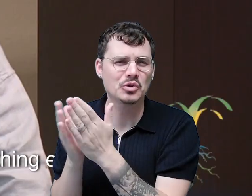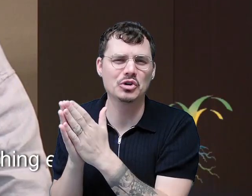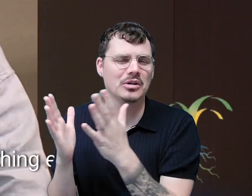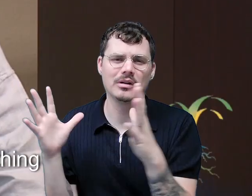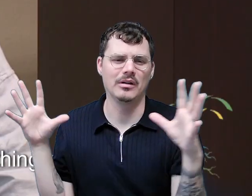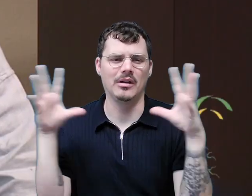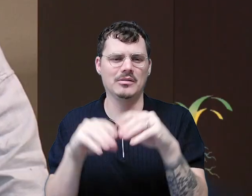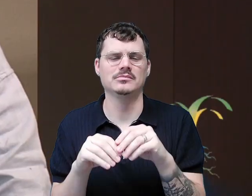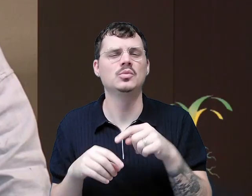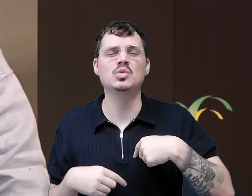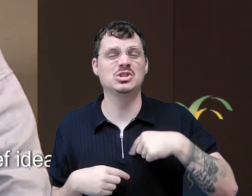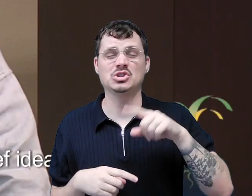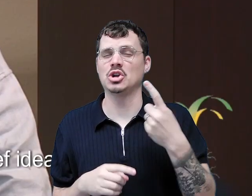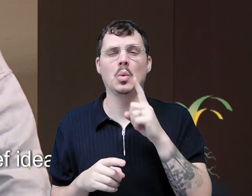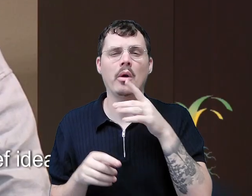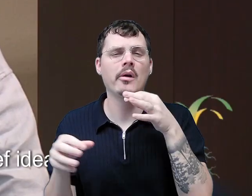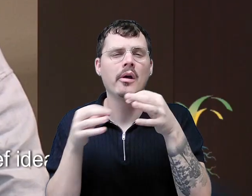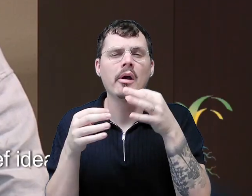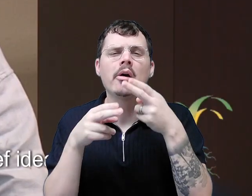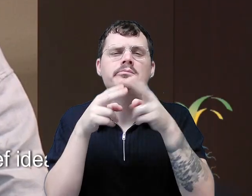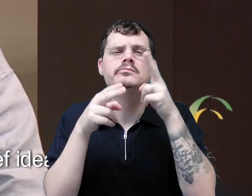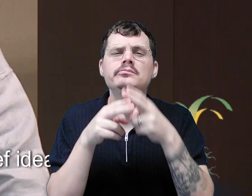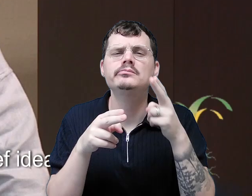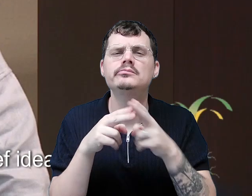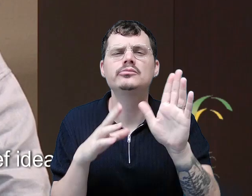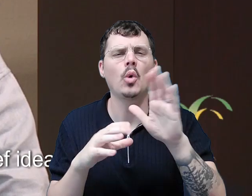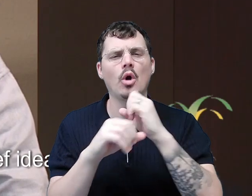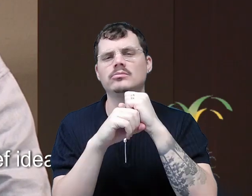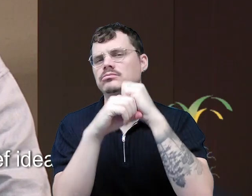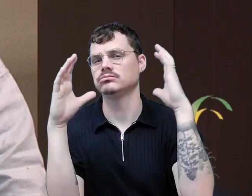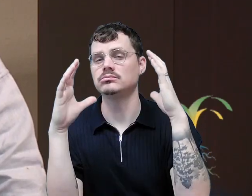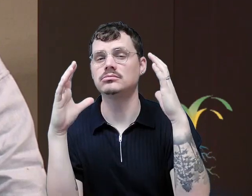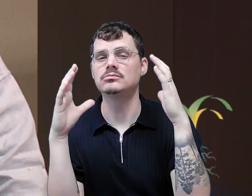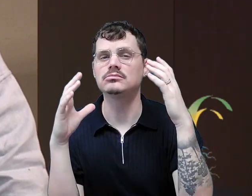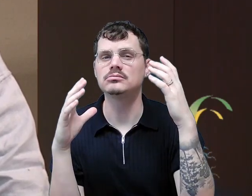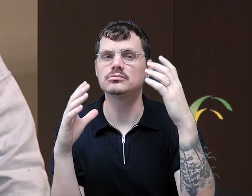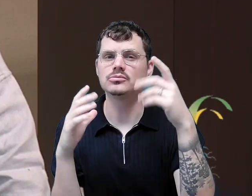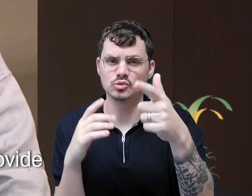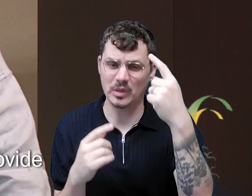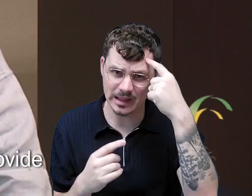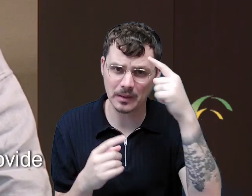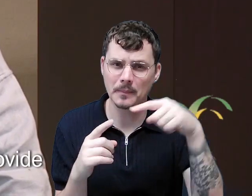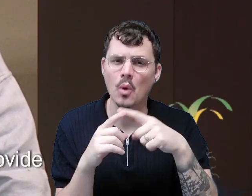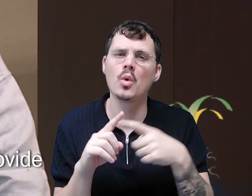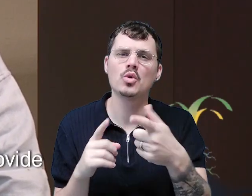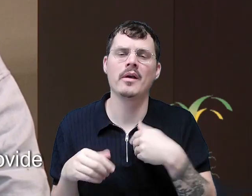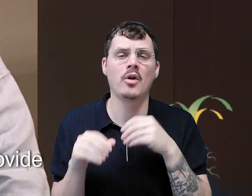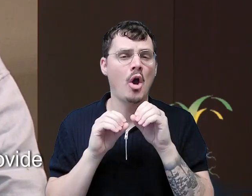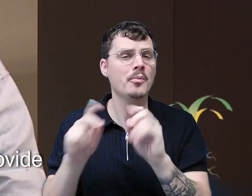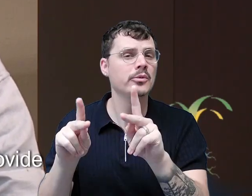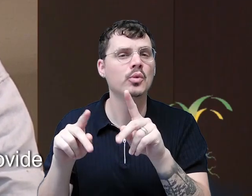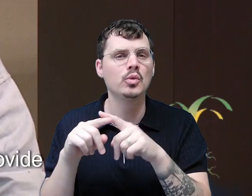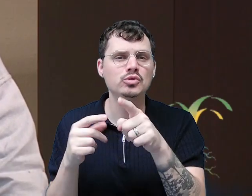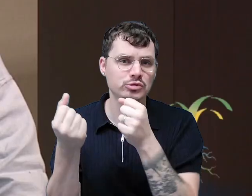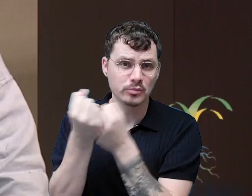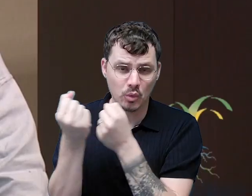articles and everything else. These are just some very, very brief ideas to consider if you have the opportunity